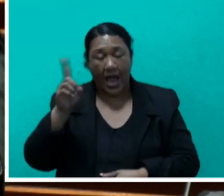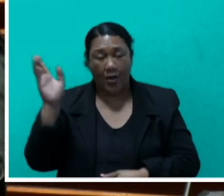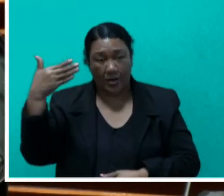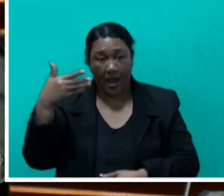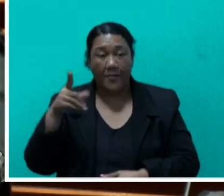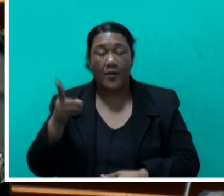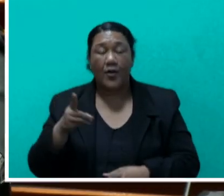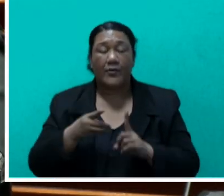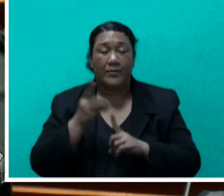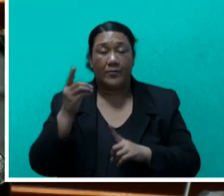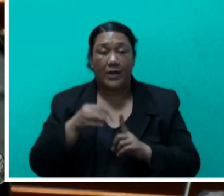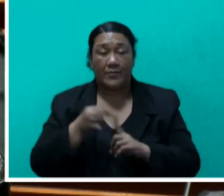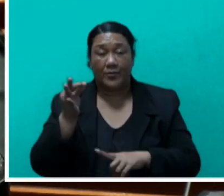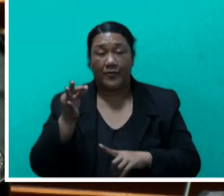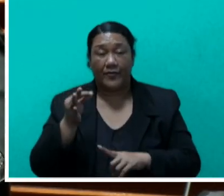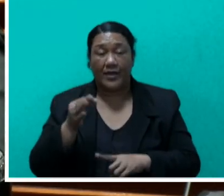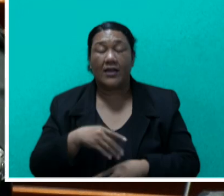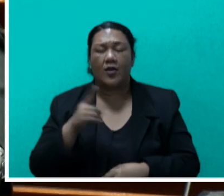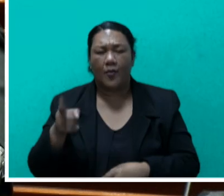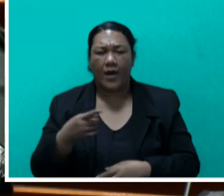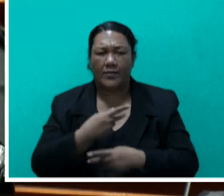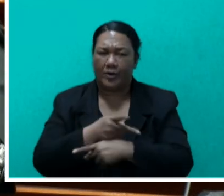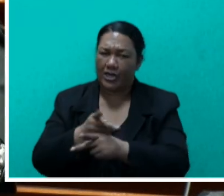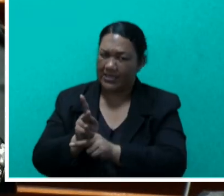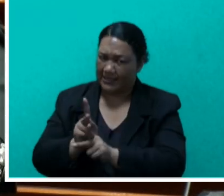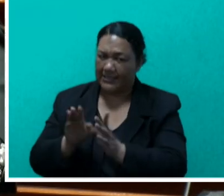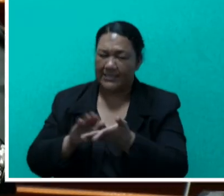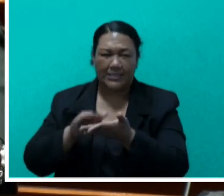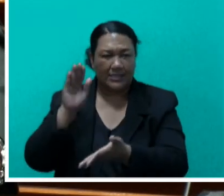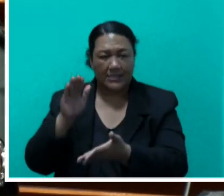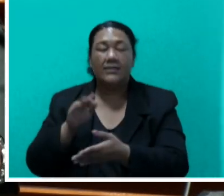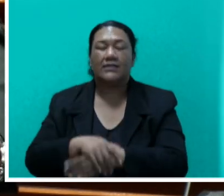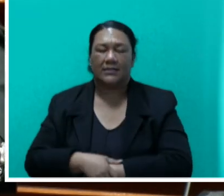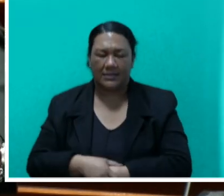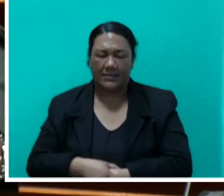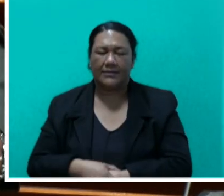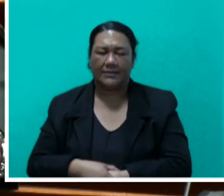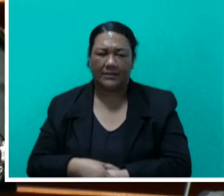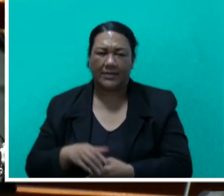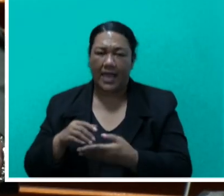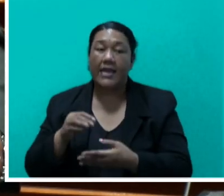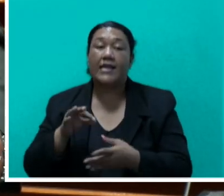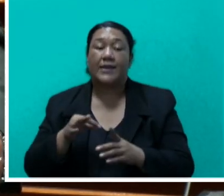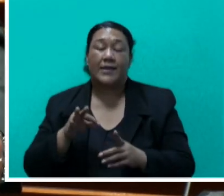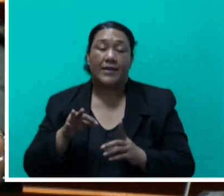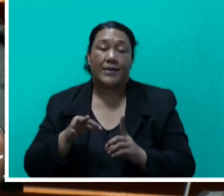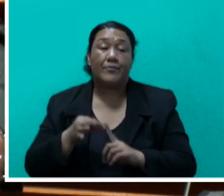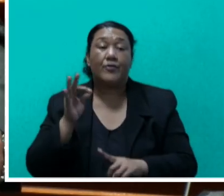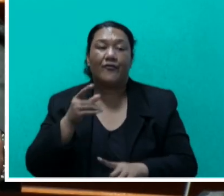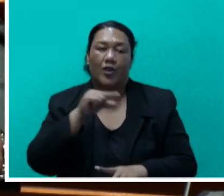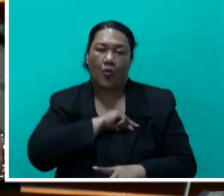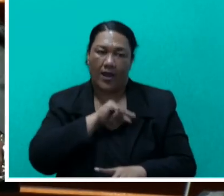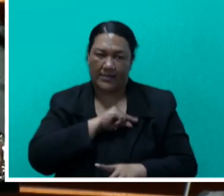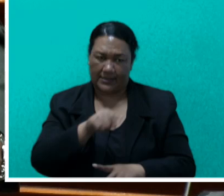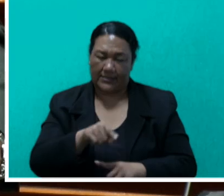improving productivity and increasing production, mostly targeting our subsistence farmers. This